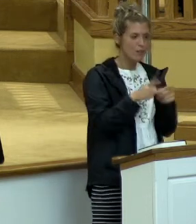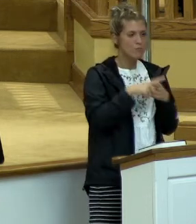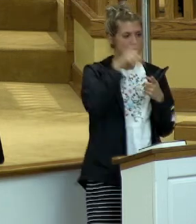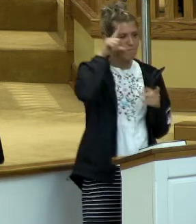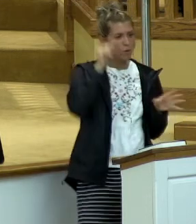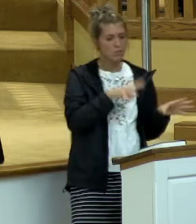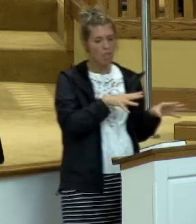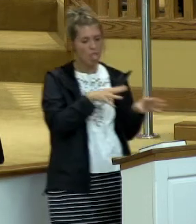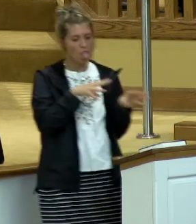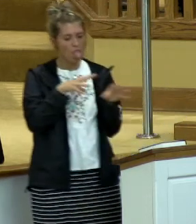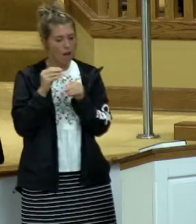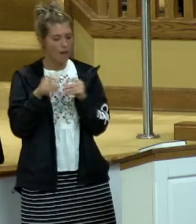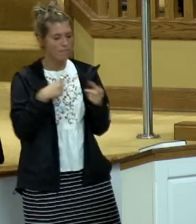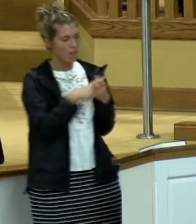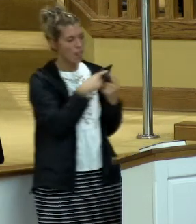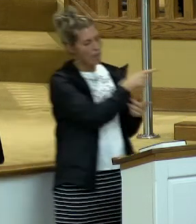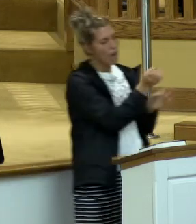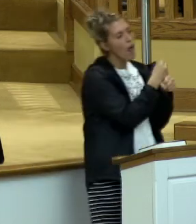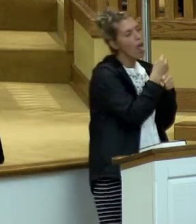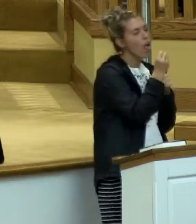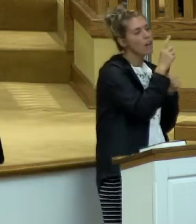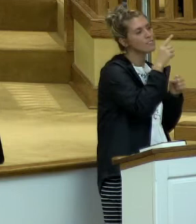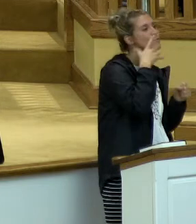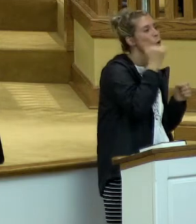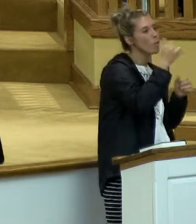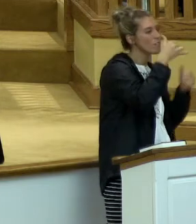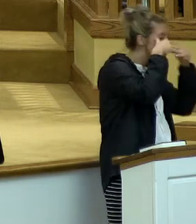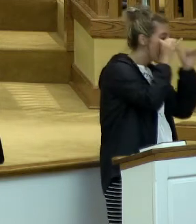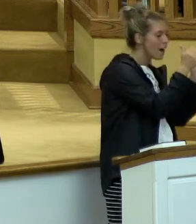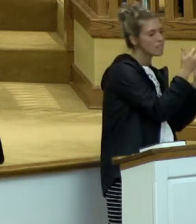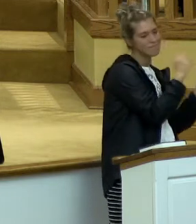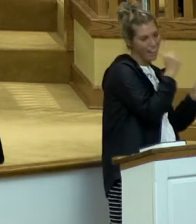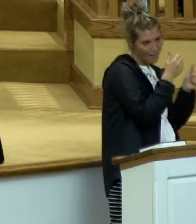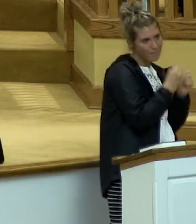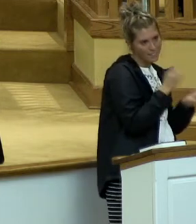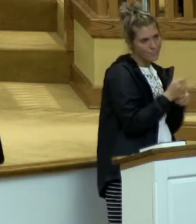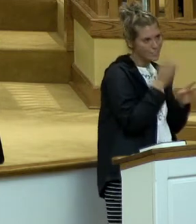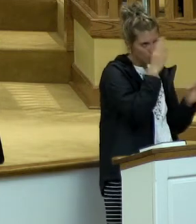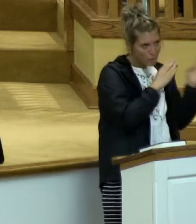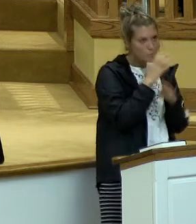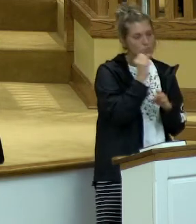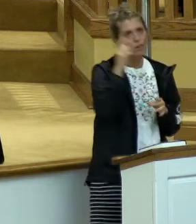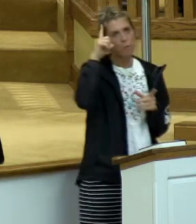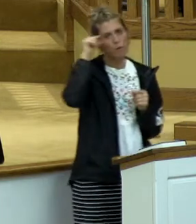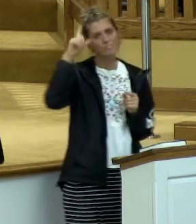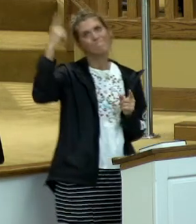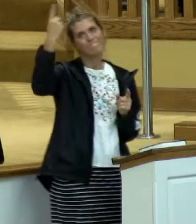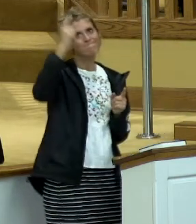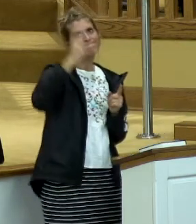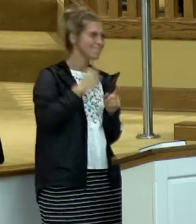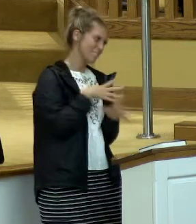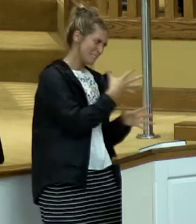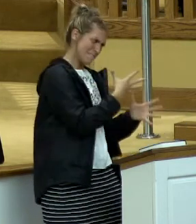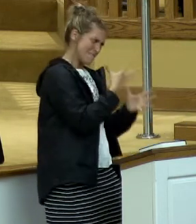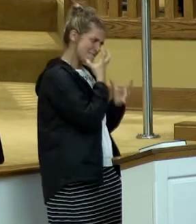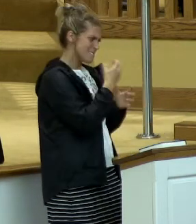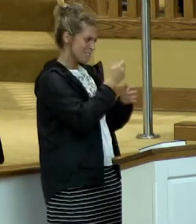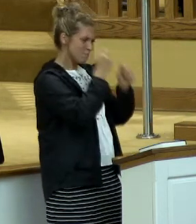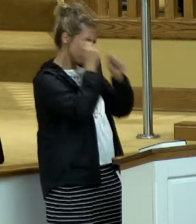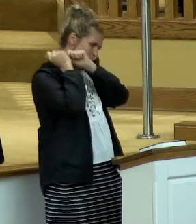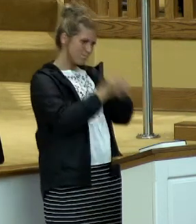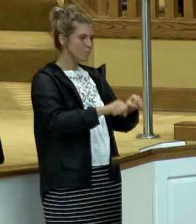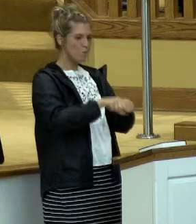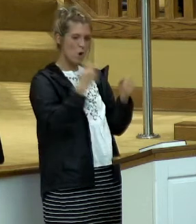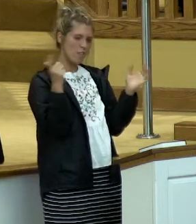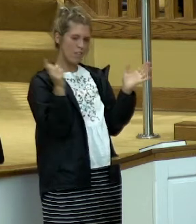When Moses left for a little while and they made a golden calf, they were not so blessed. They got in a lot of trouble for that, right? And so Moses had to come back down, and he was furious, and he broke